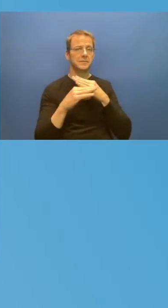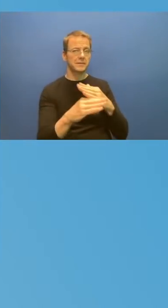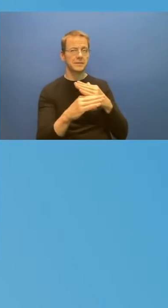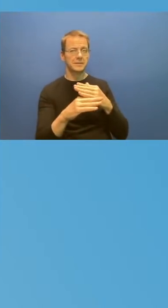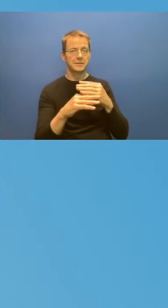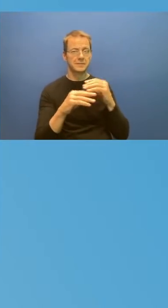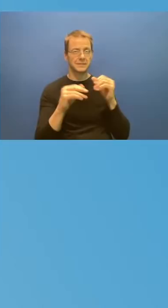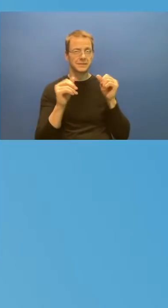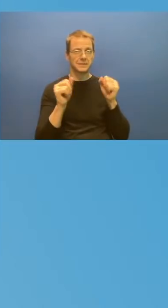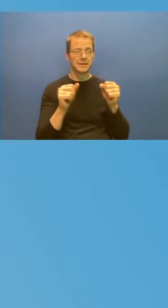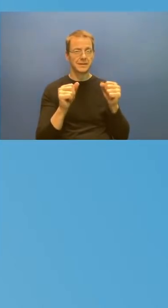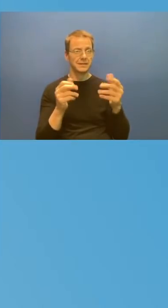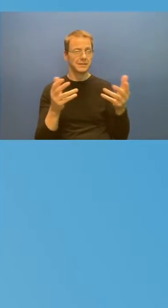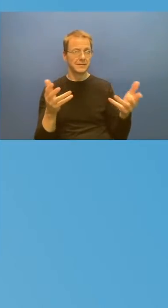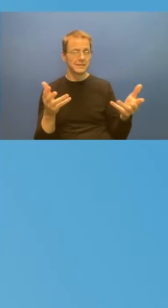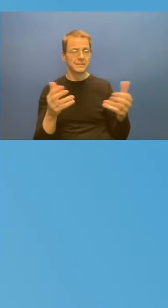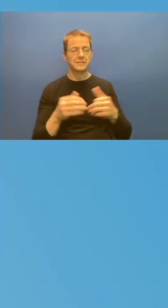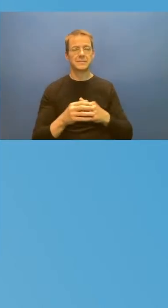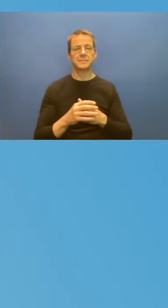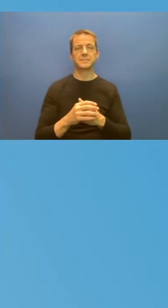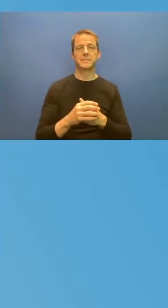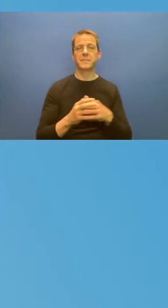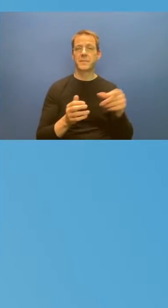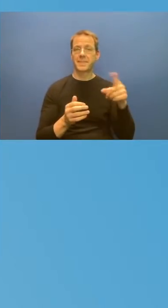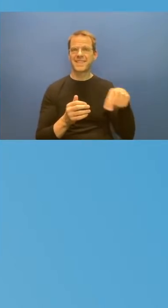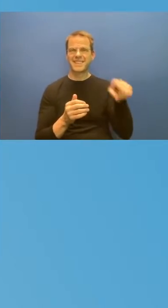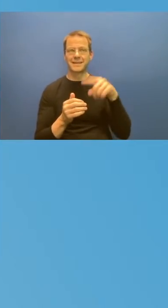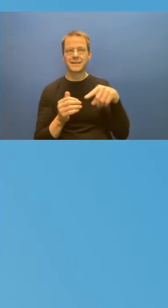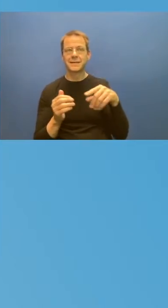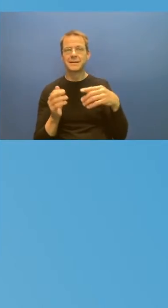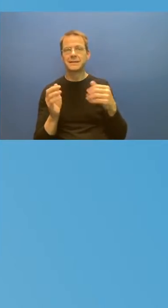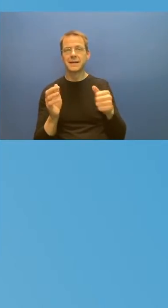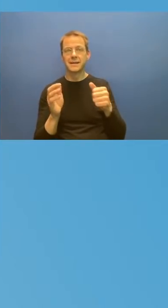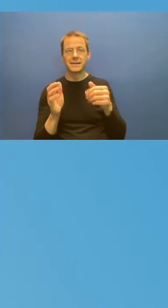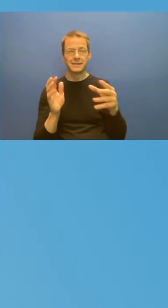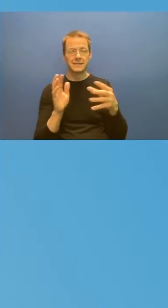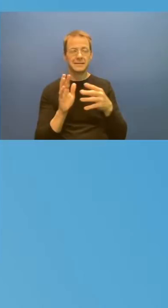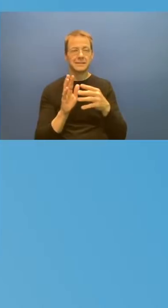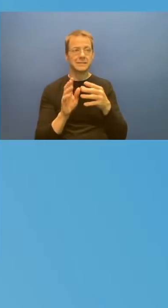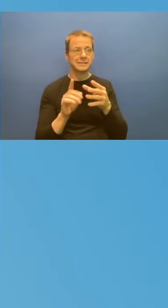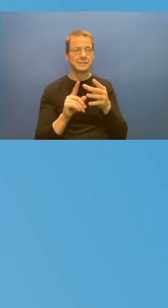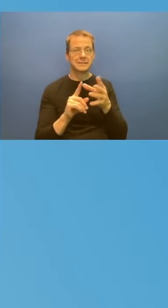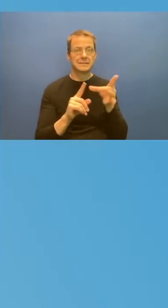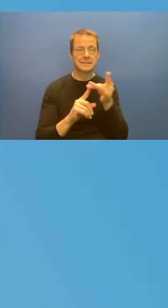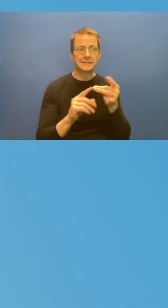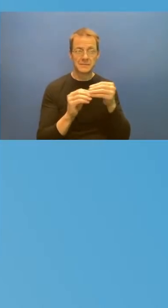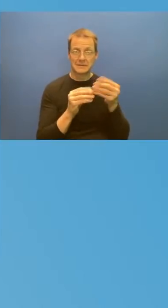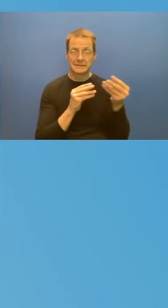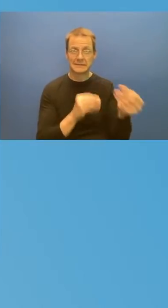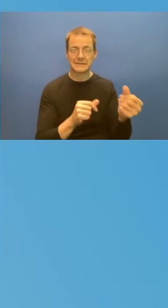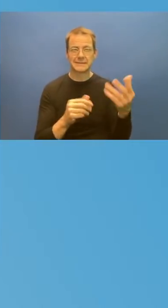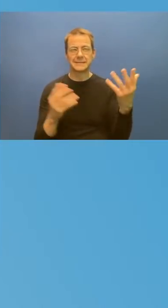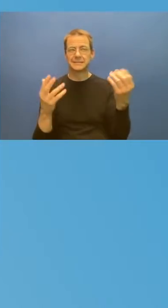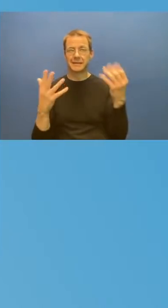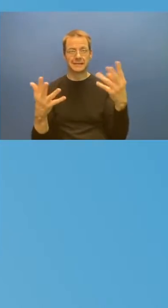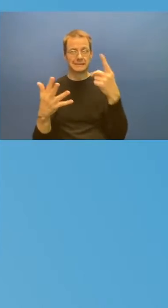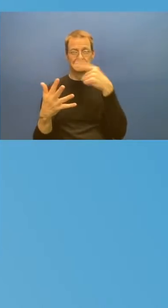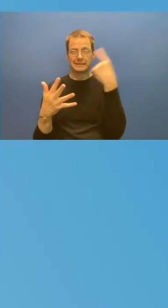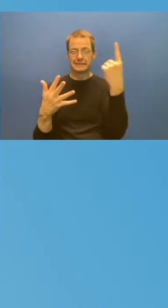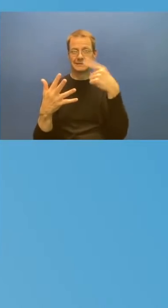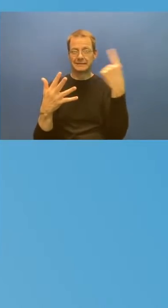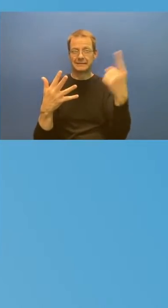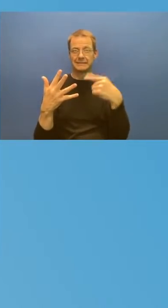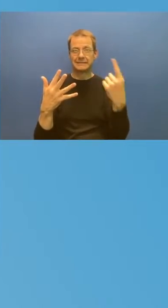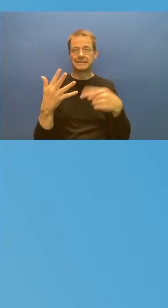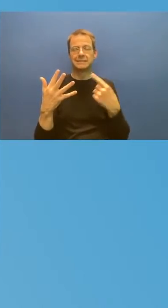may actually be predictive of whether or not that new variant is going to be able to be sustained in the population. So we think about this idea